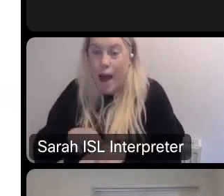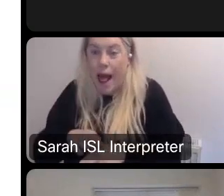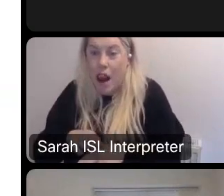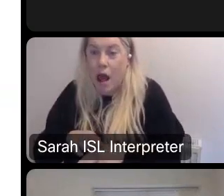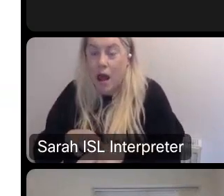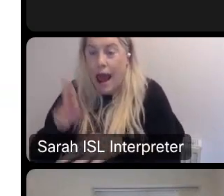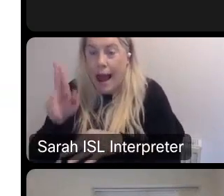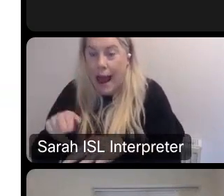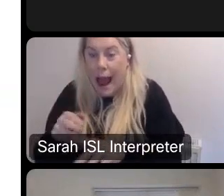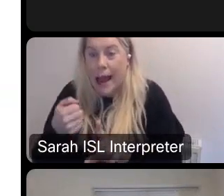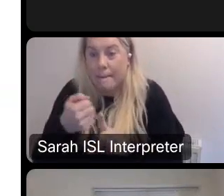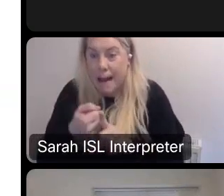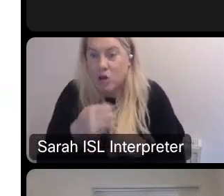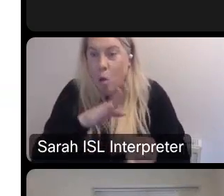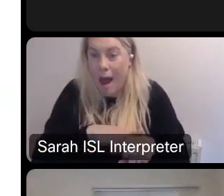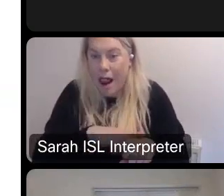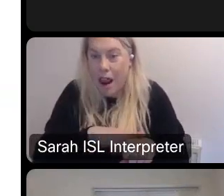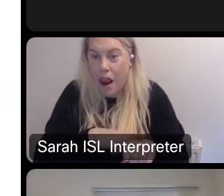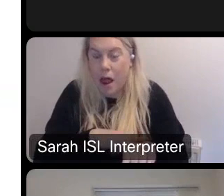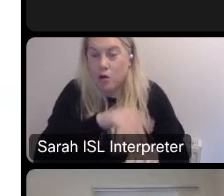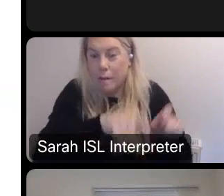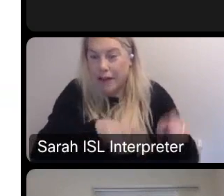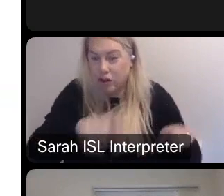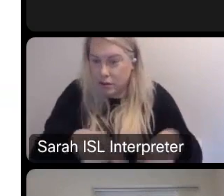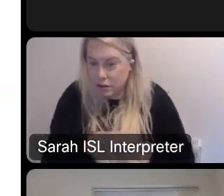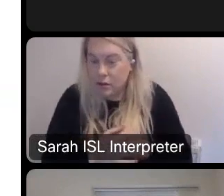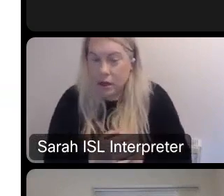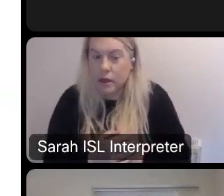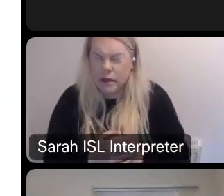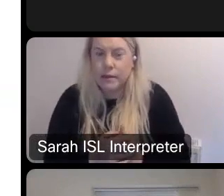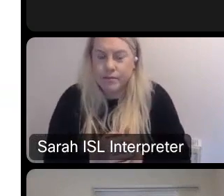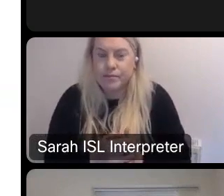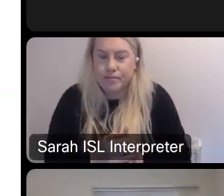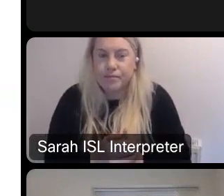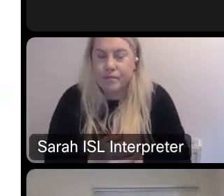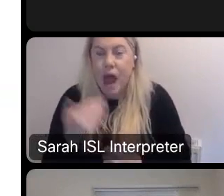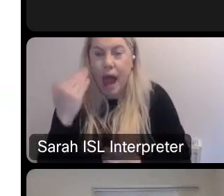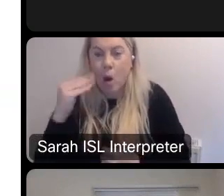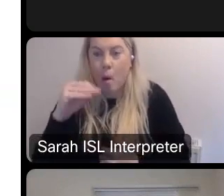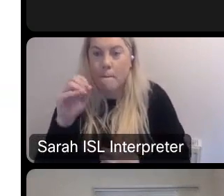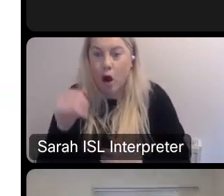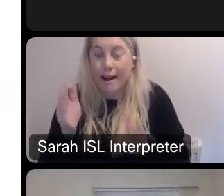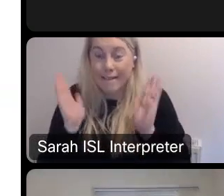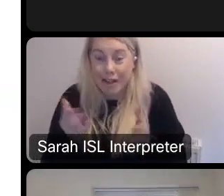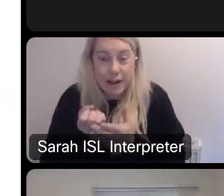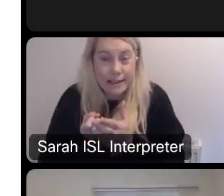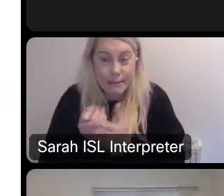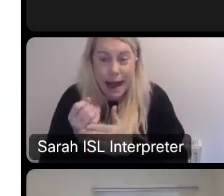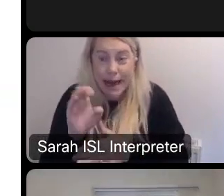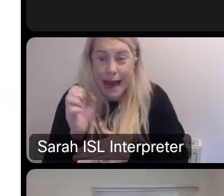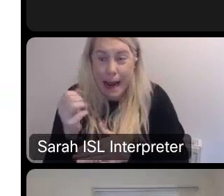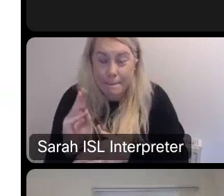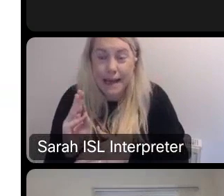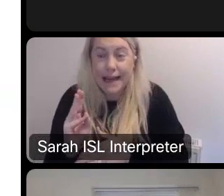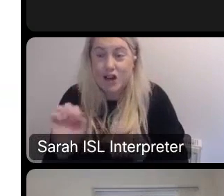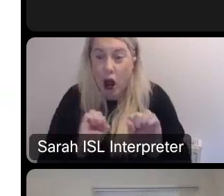well on patients. It has a return, and that's important. I know that Morgan outlined the principles of the EAP